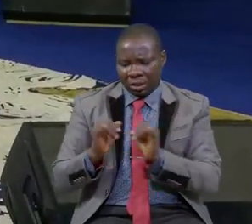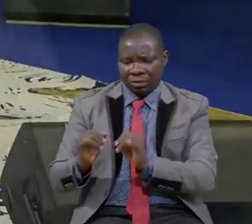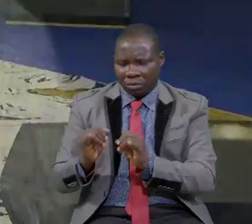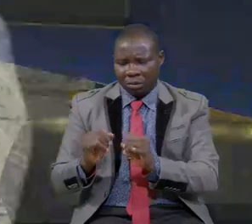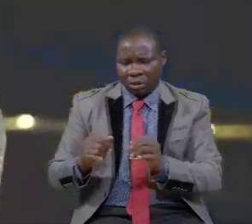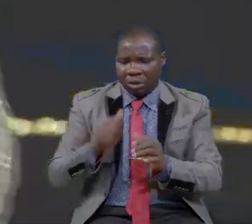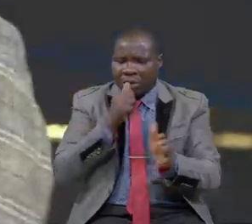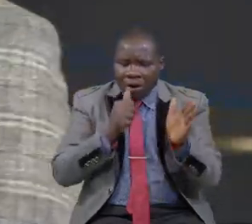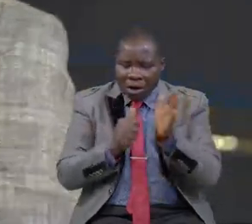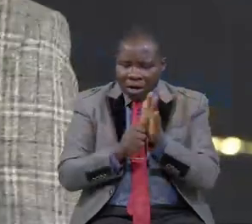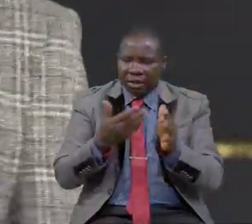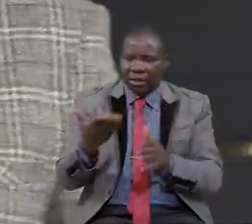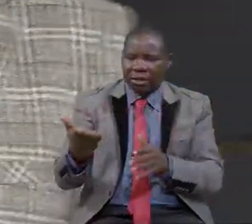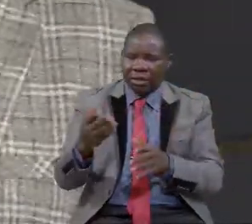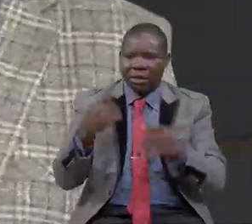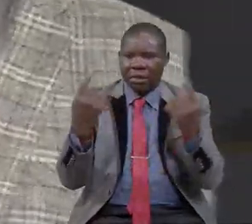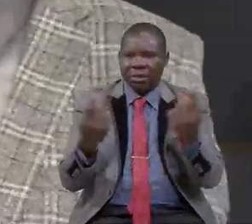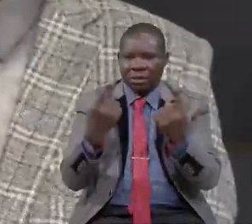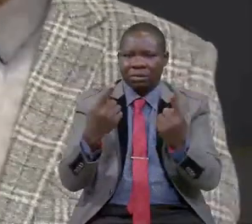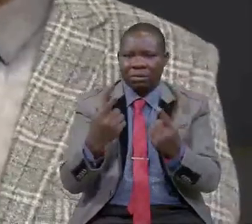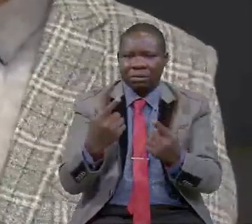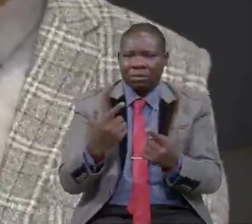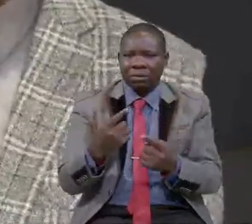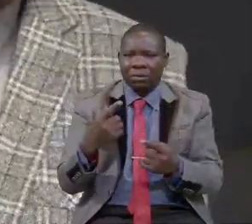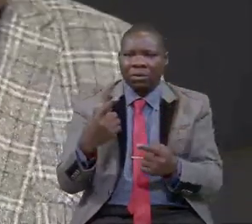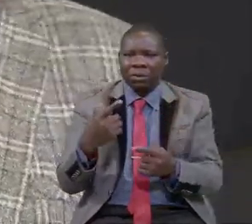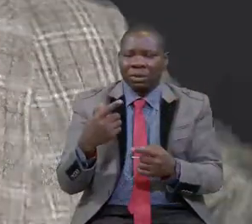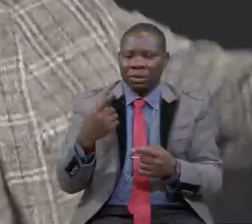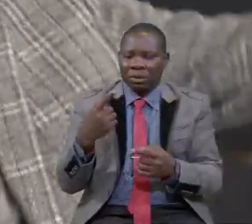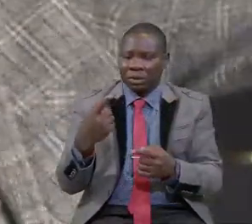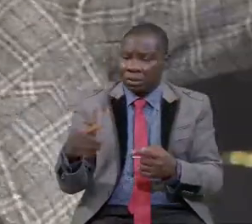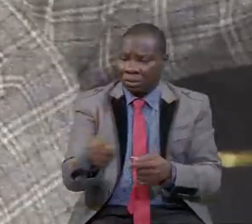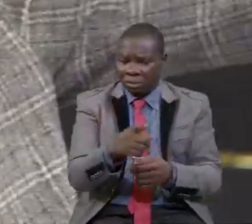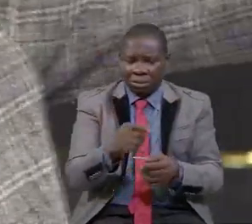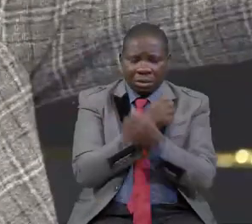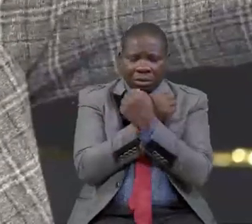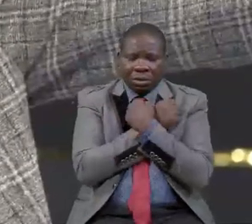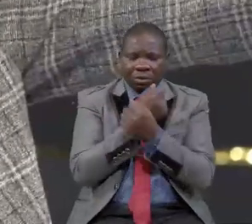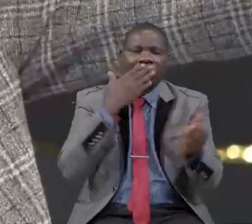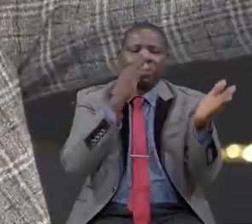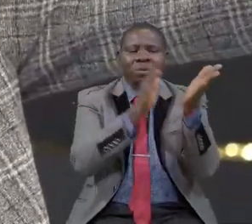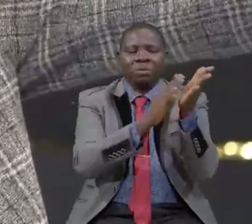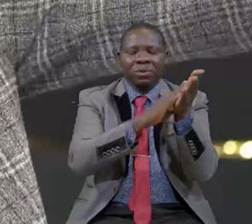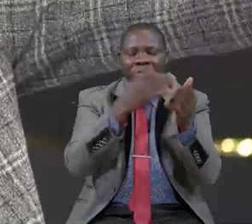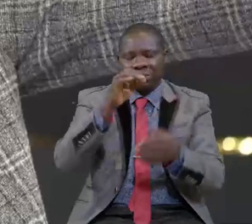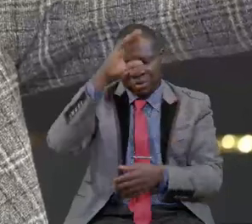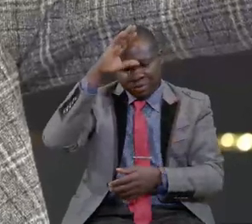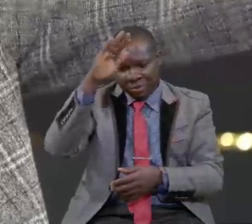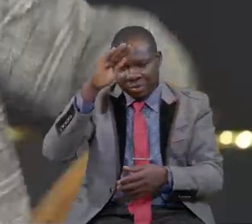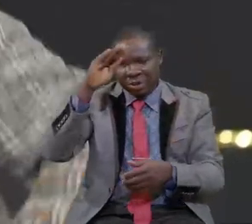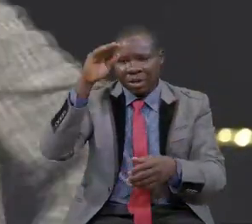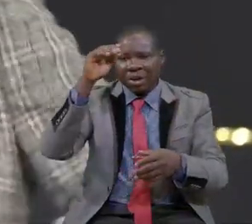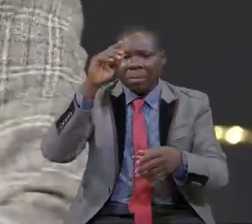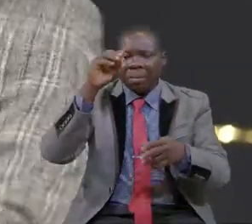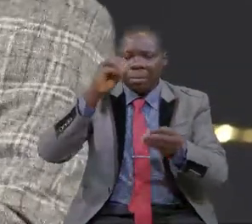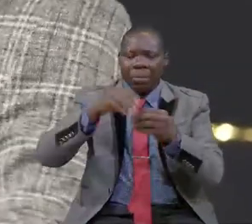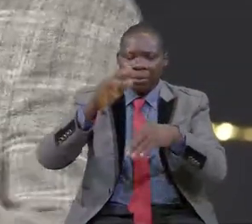They love the praise of men more than the paradise of heaven. And